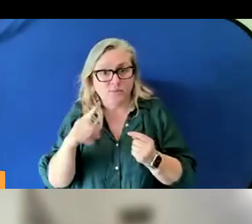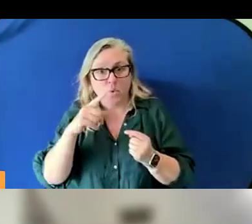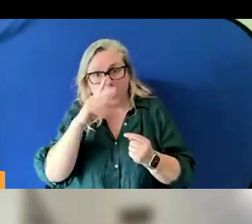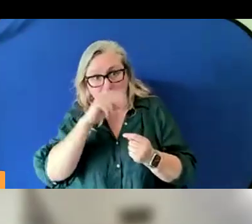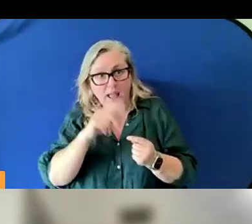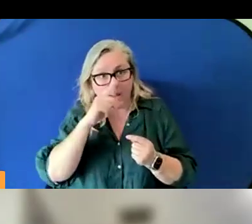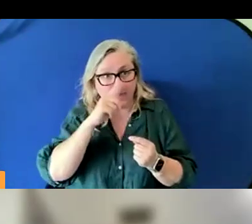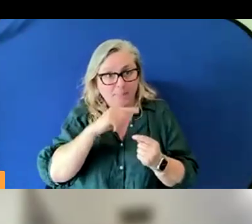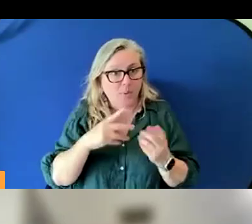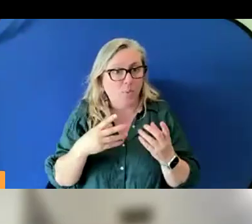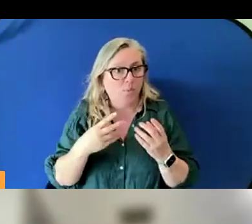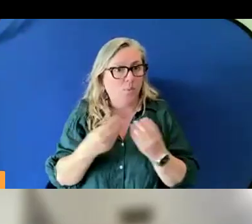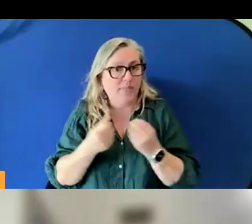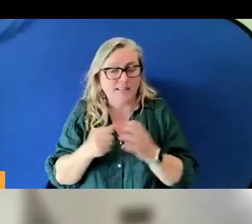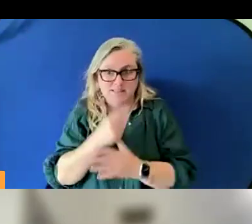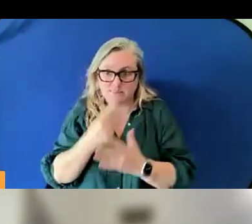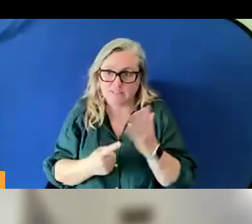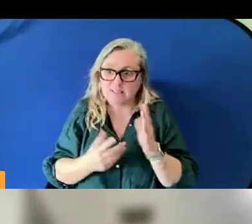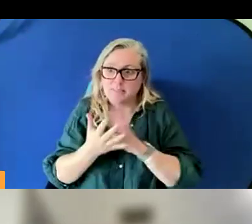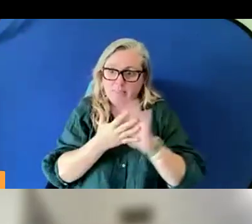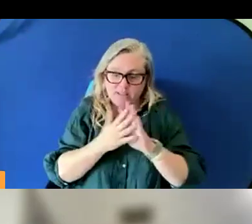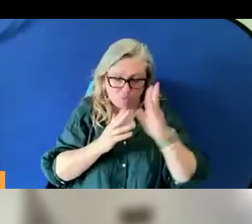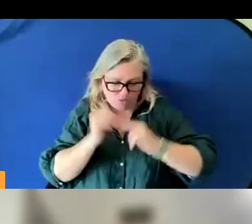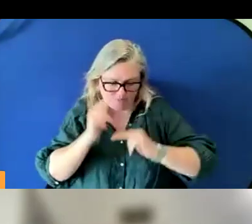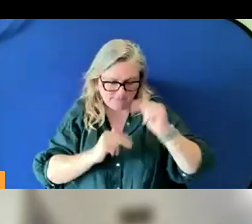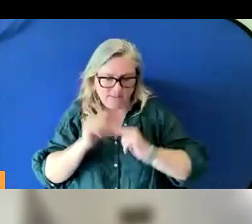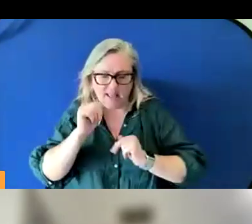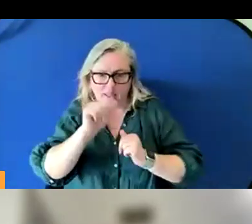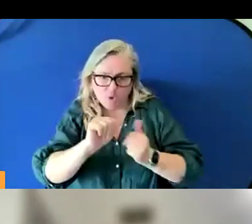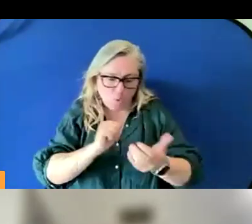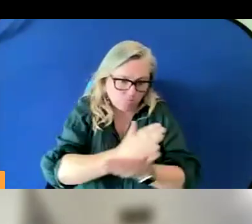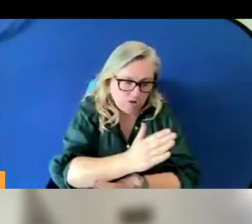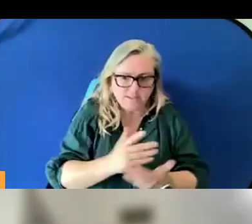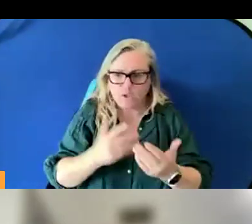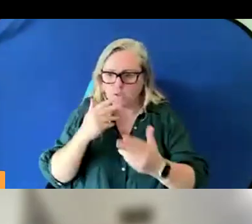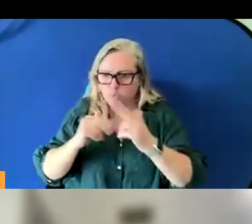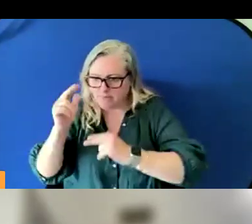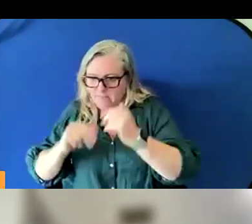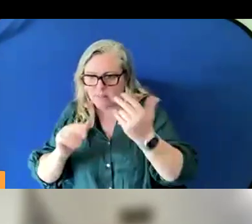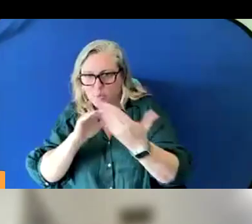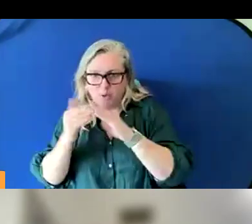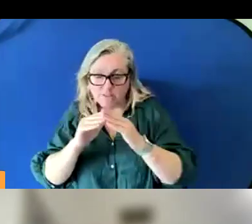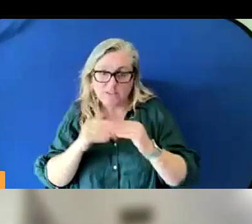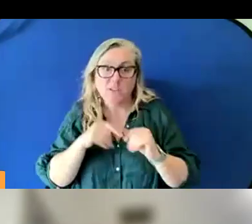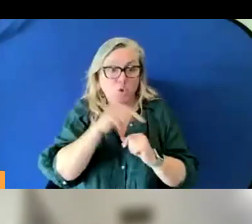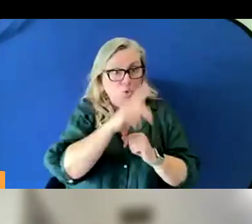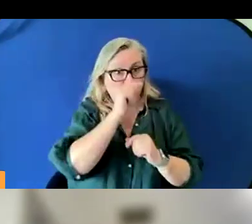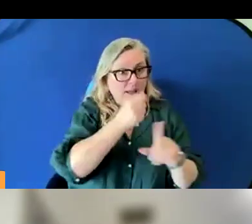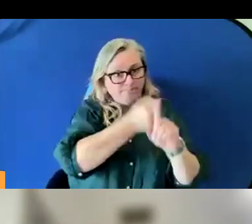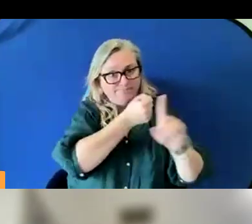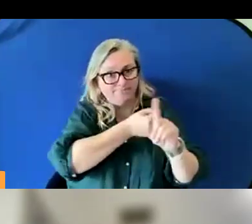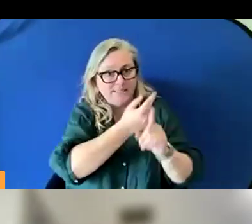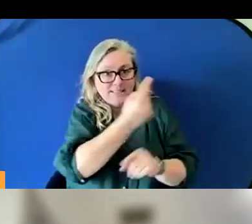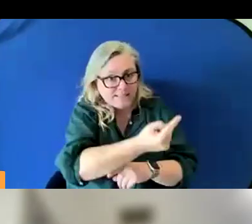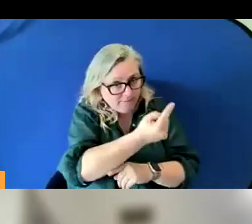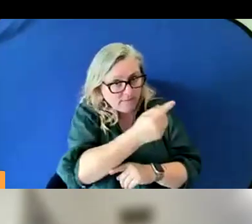with disability, and building that sense of community, learning your rights, and then either fighting individually or collectively. So thank you,